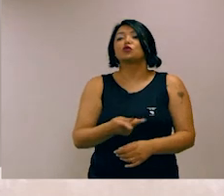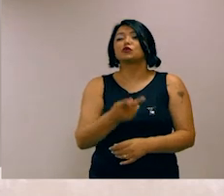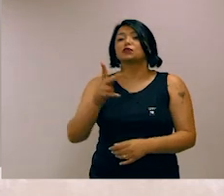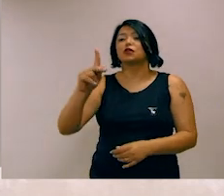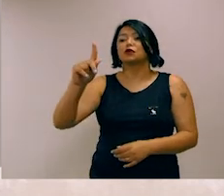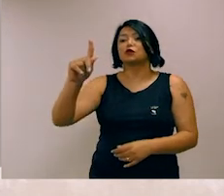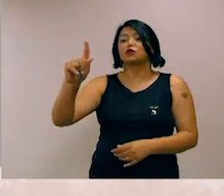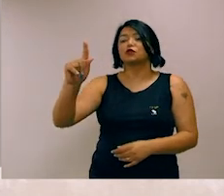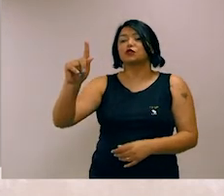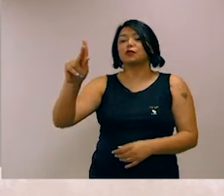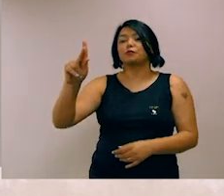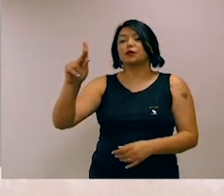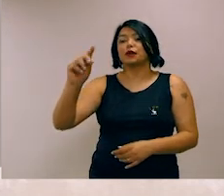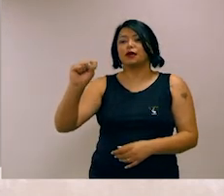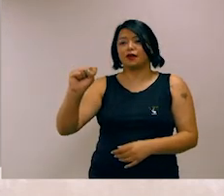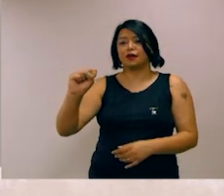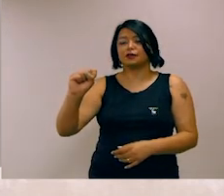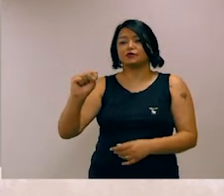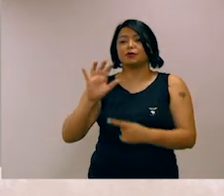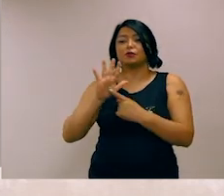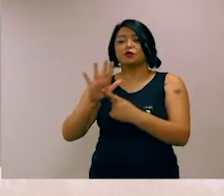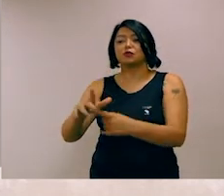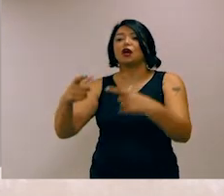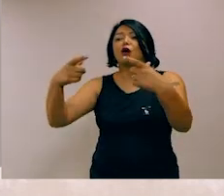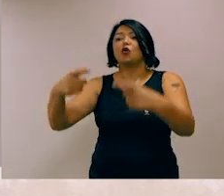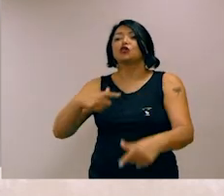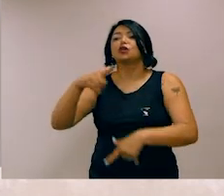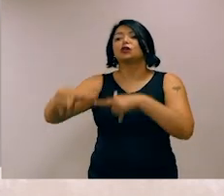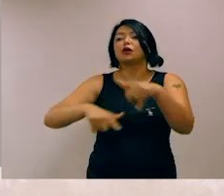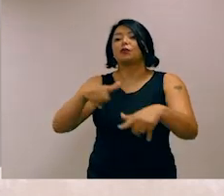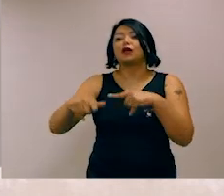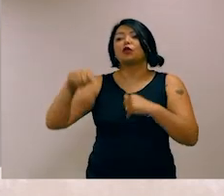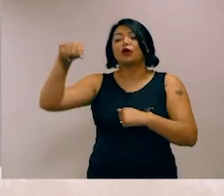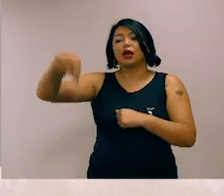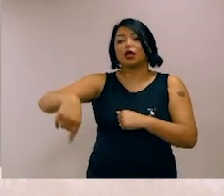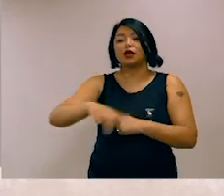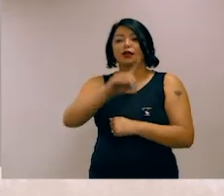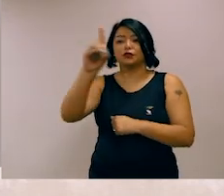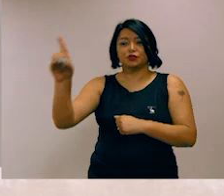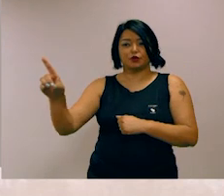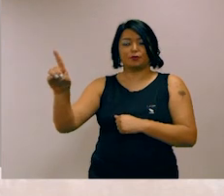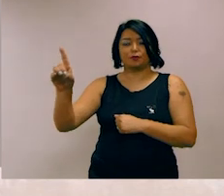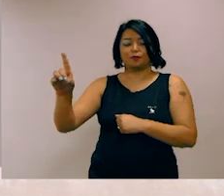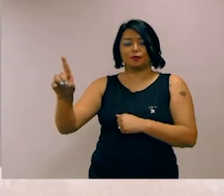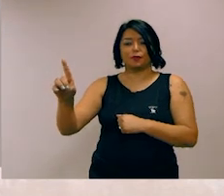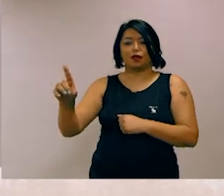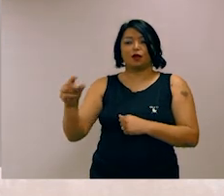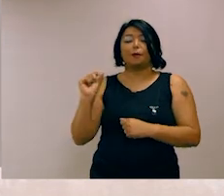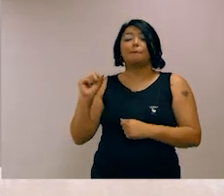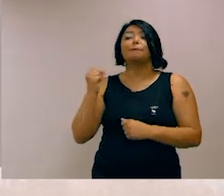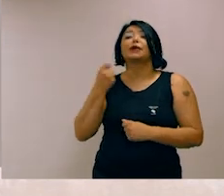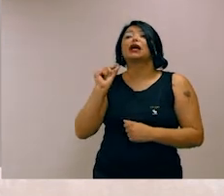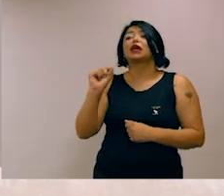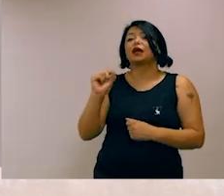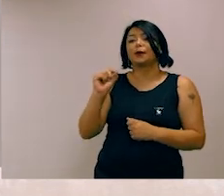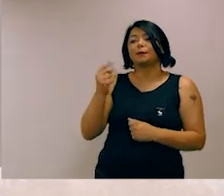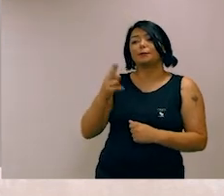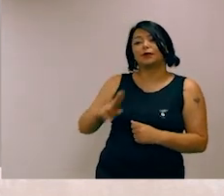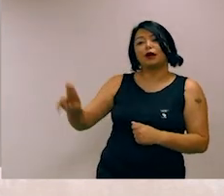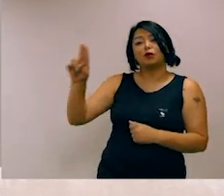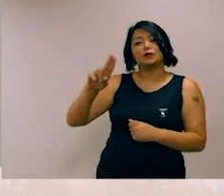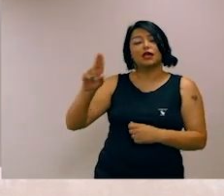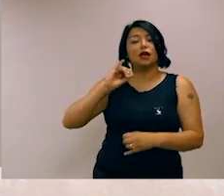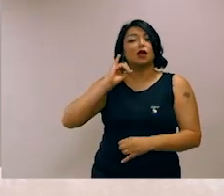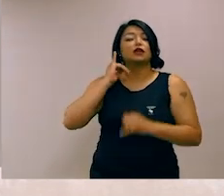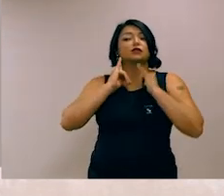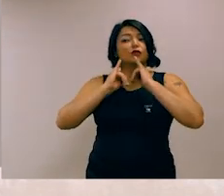The leader is going to go there and use the GPS to mark the area that he worked on that day. So the main